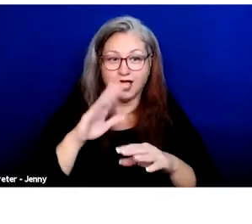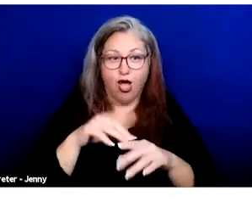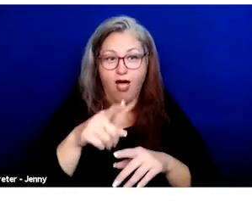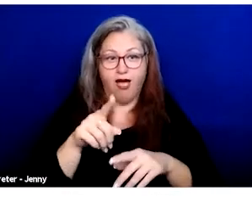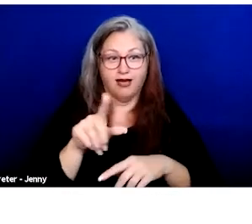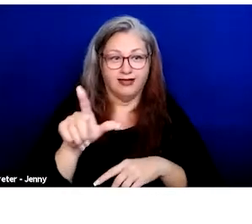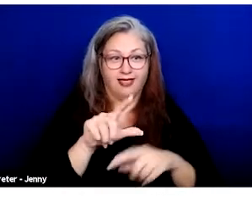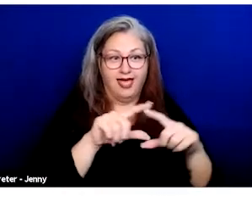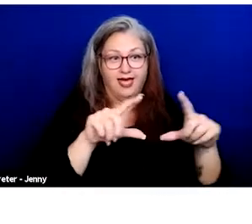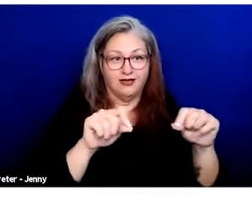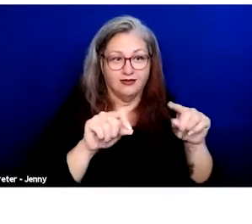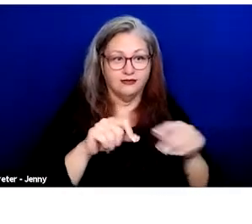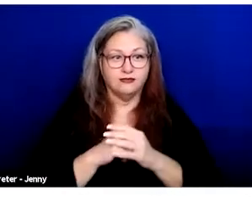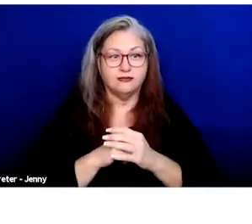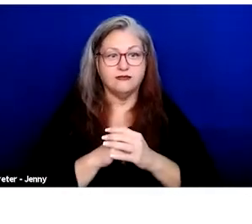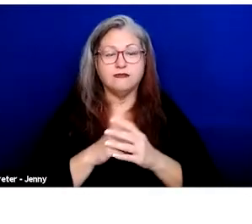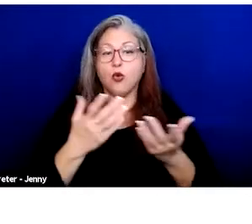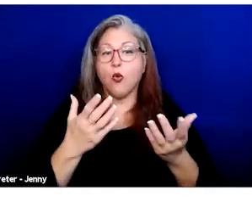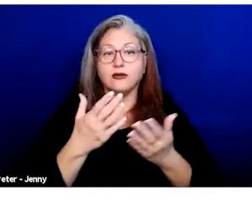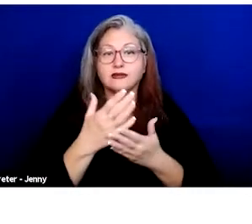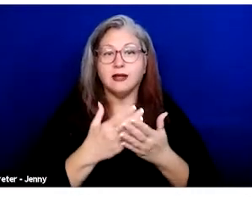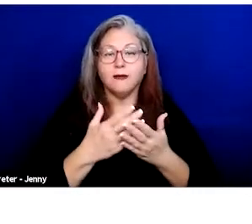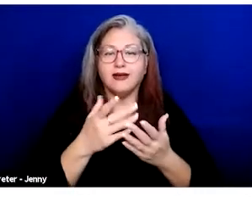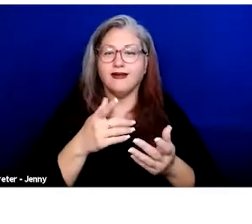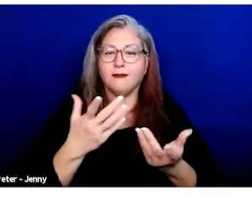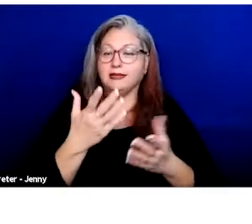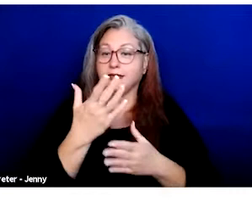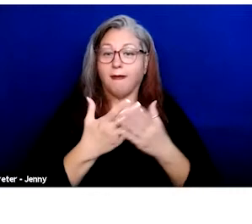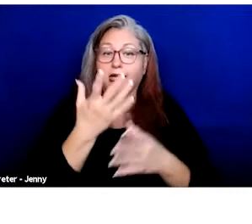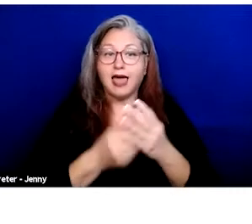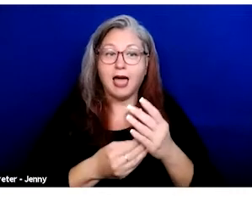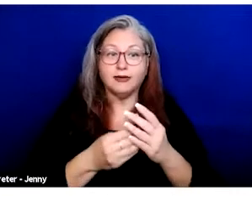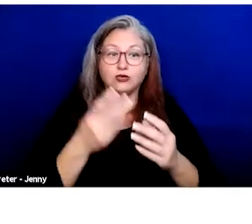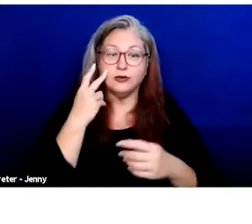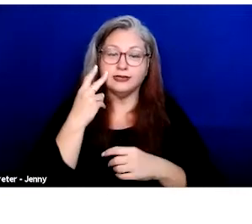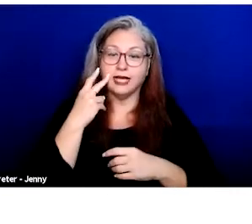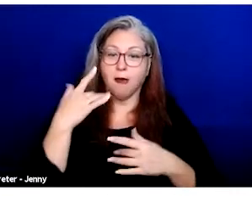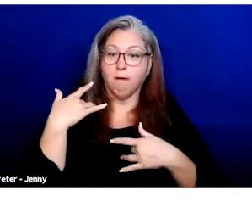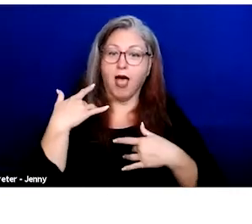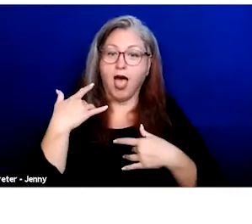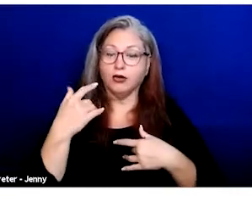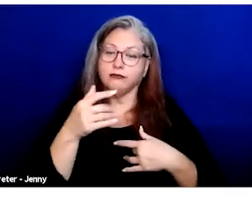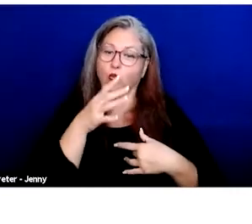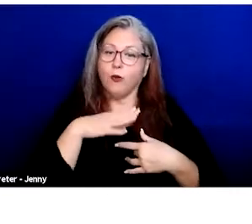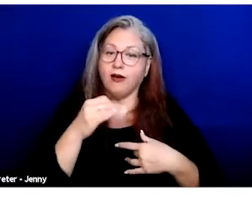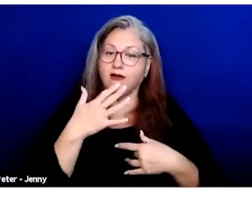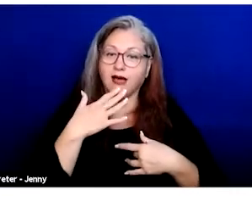there, or sometimes the lack or absence of models of color on a runway or in a